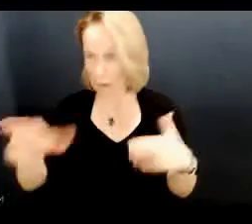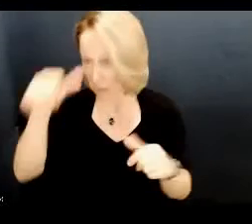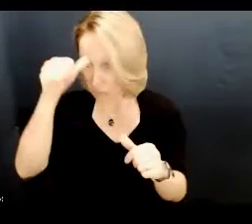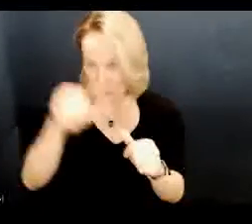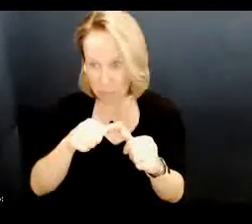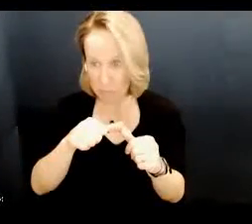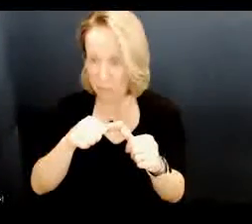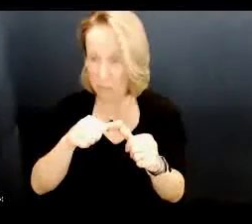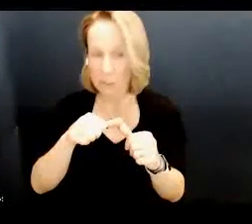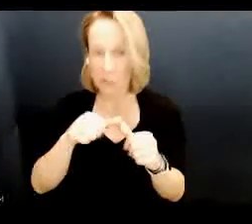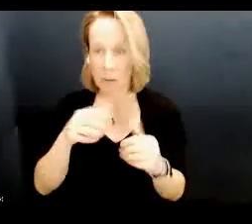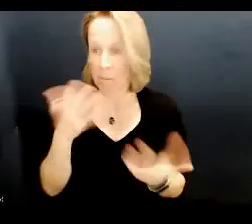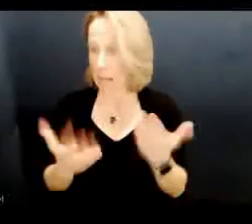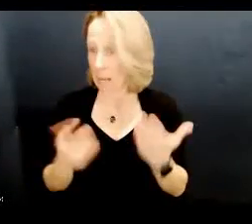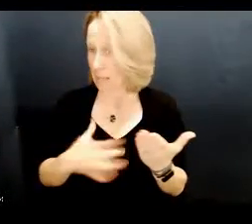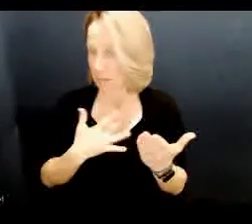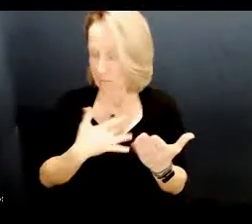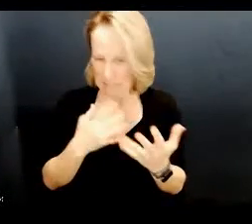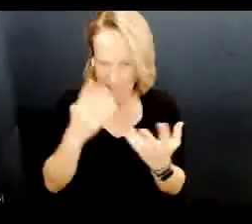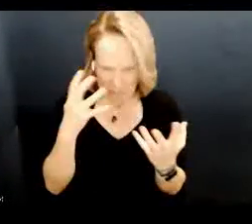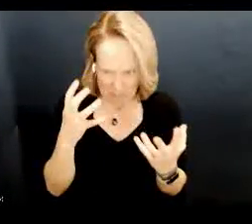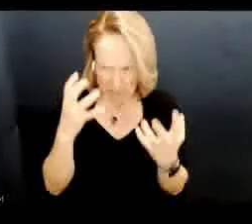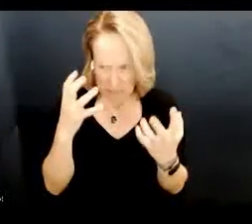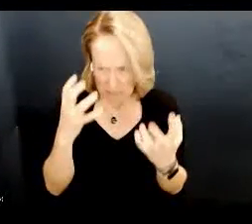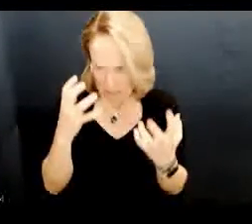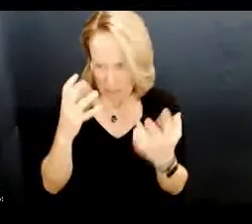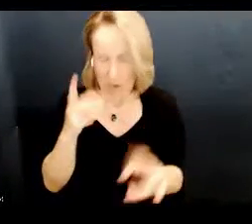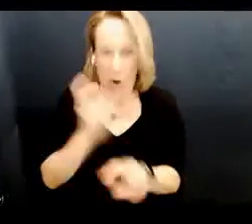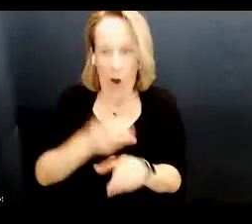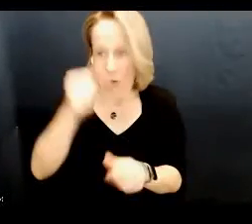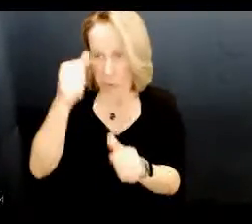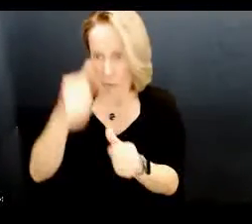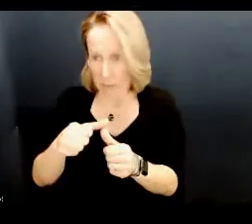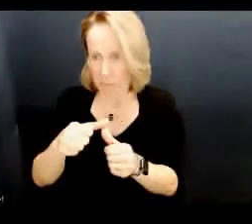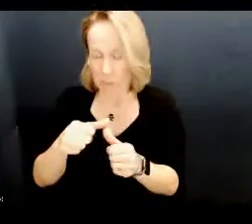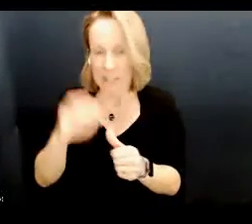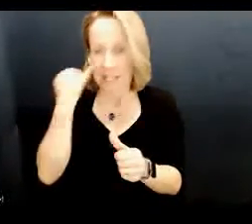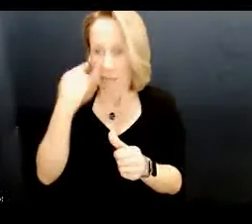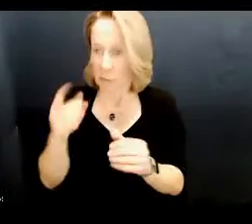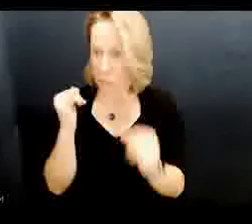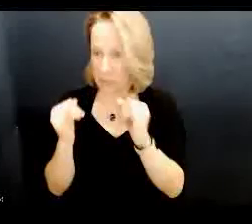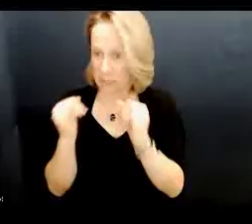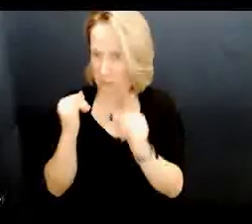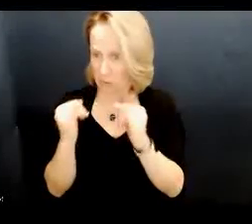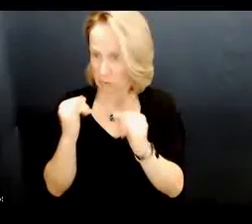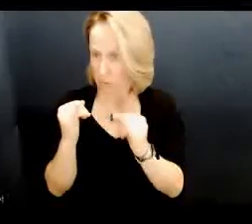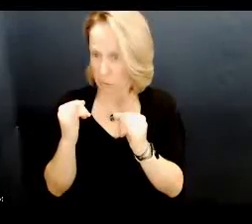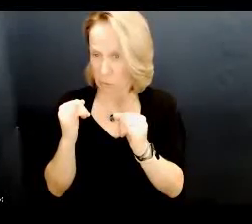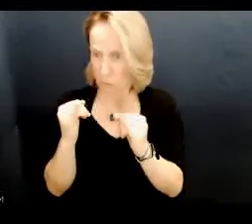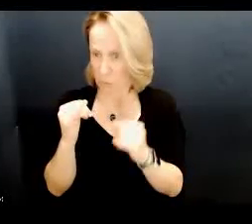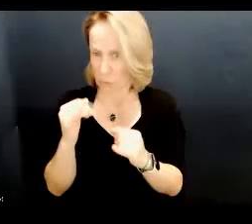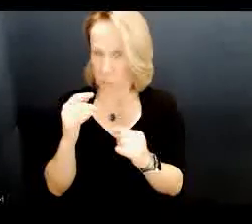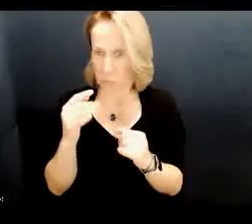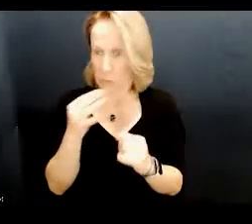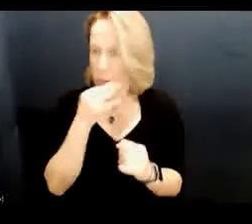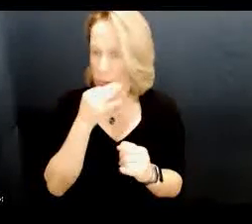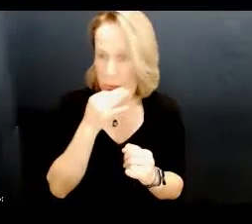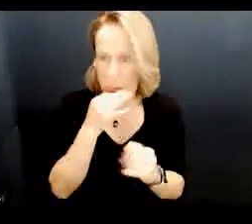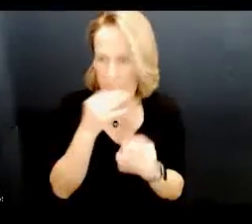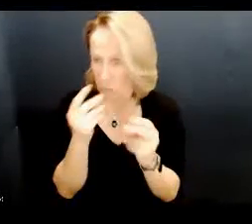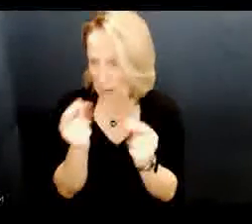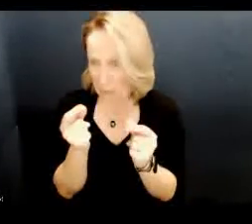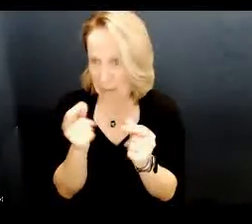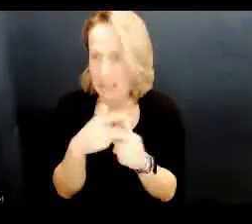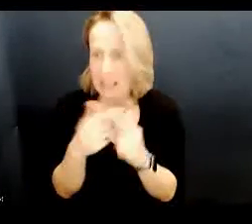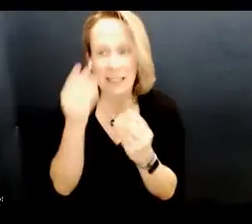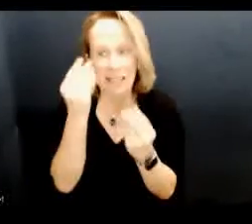able to remember things very well. Sometimes if they're interviewed too soon, the information can be